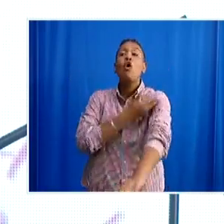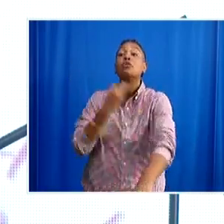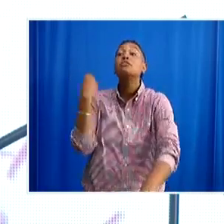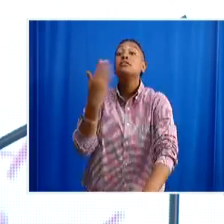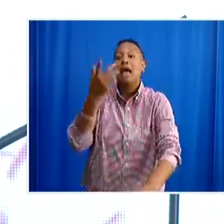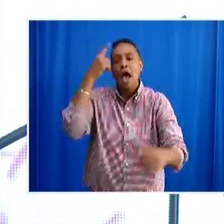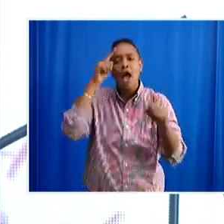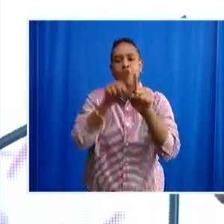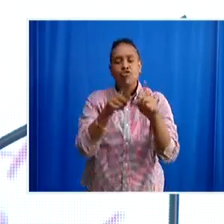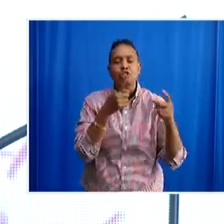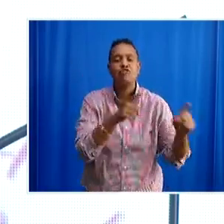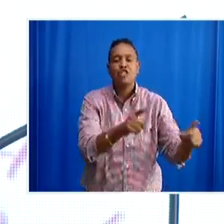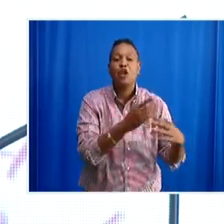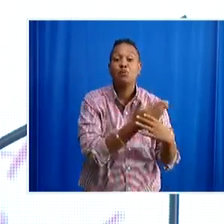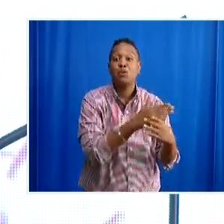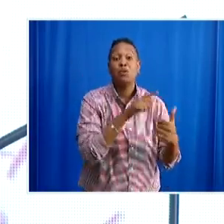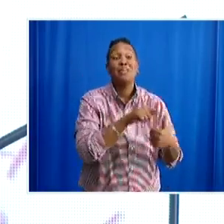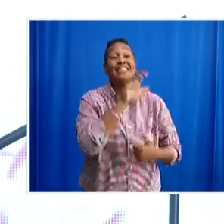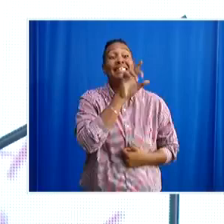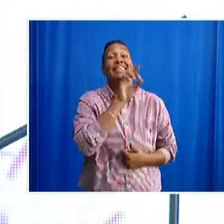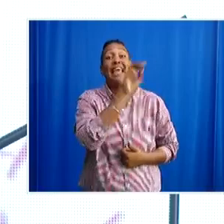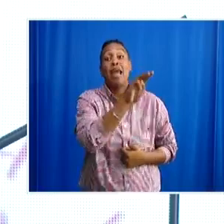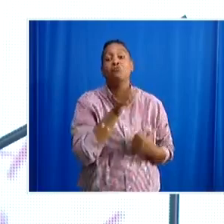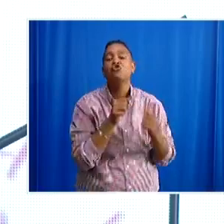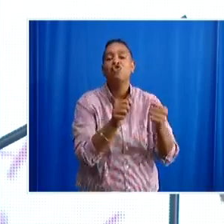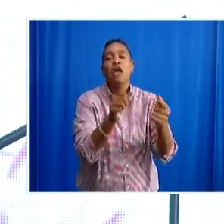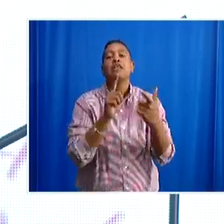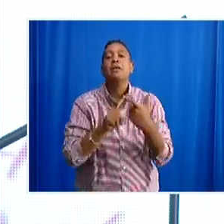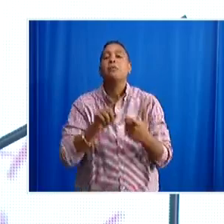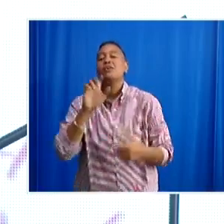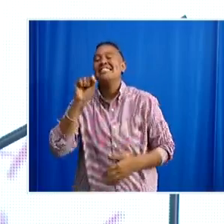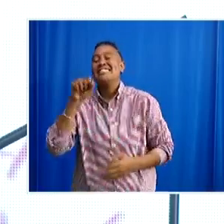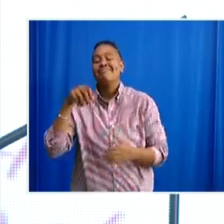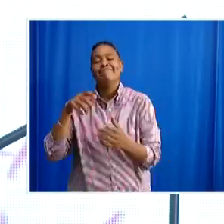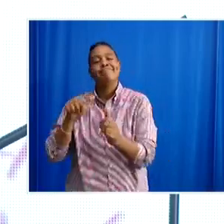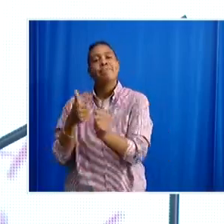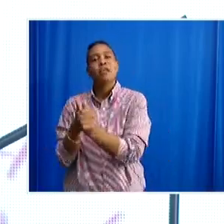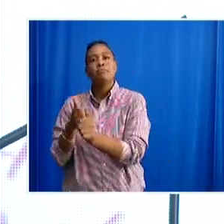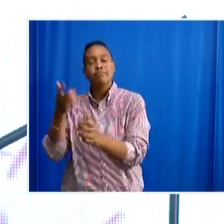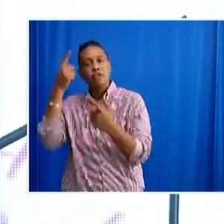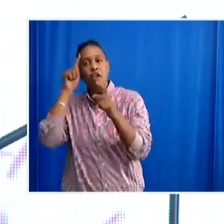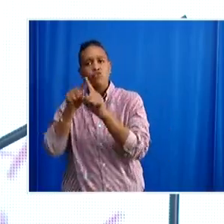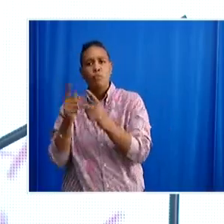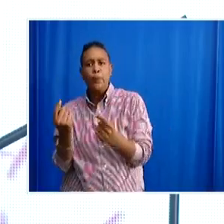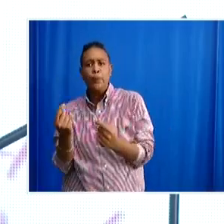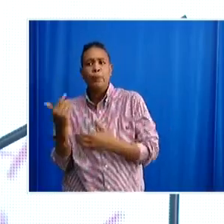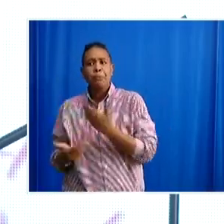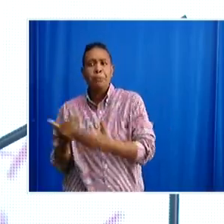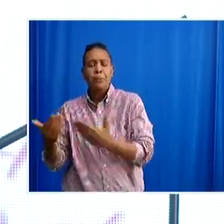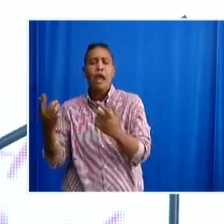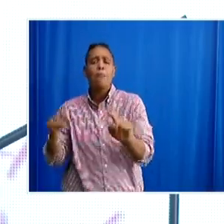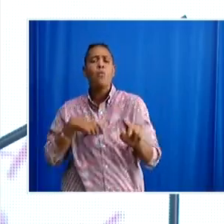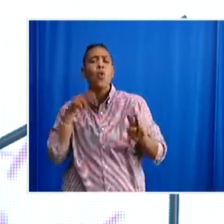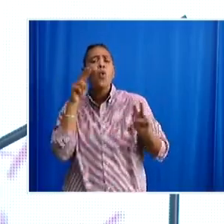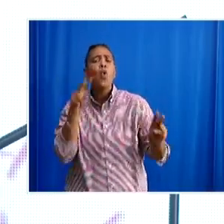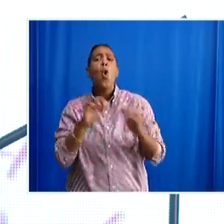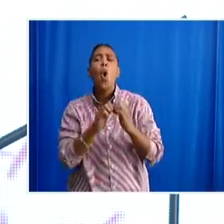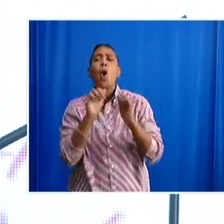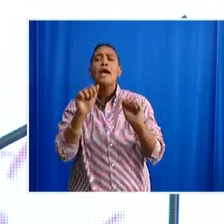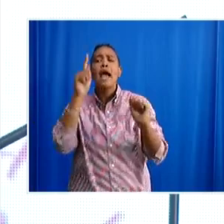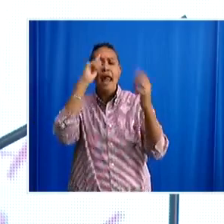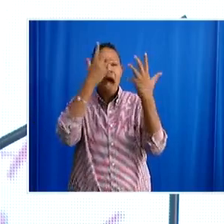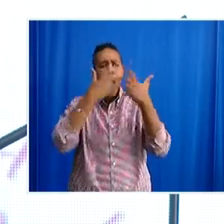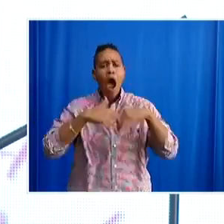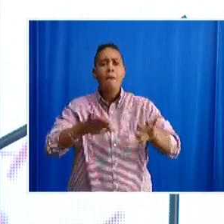agreed results between the CDEMA strategy and the Sendai framework. And for that matter, we're looking at how it can be harmonized to